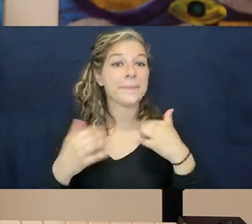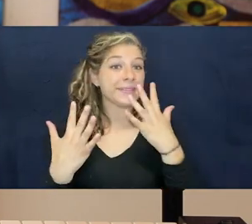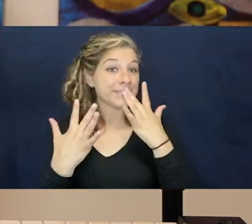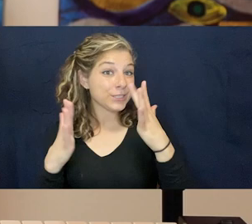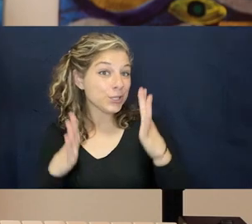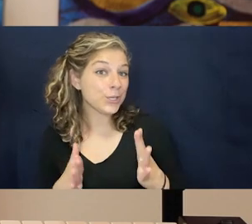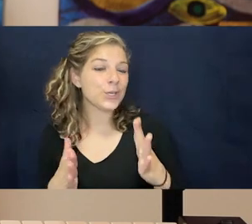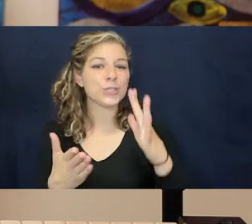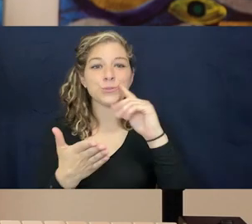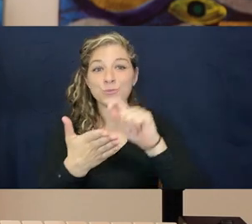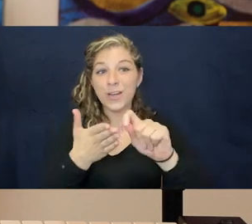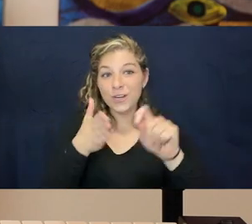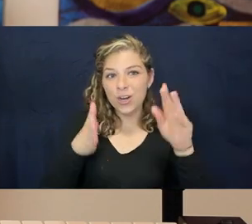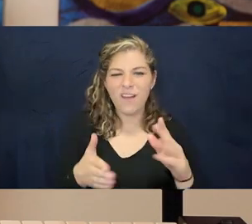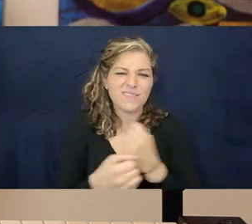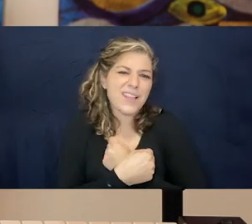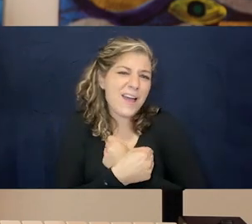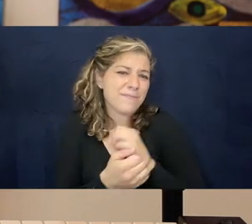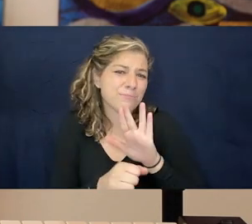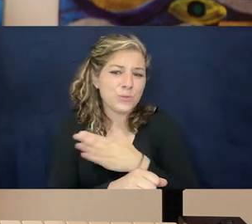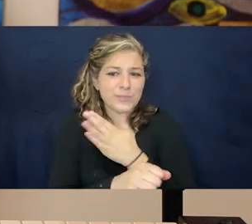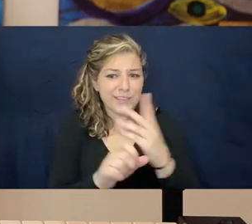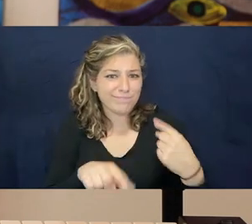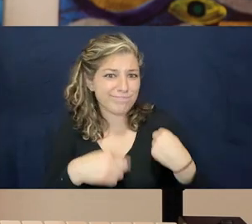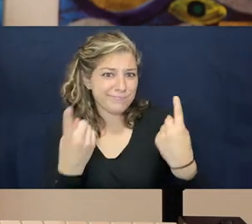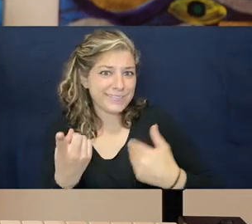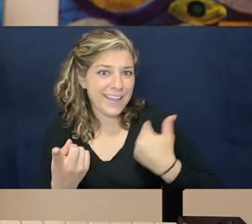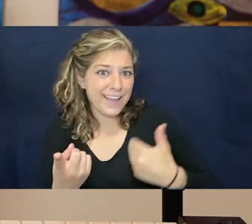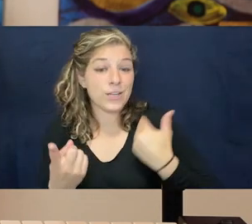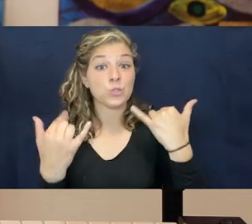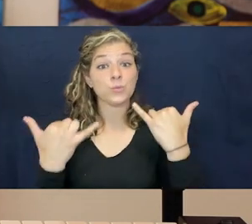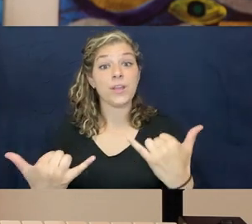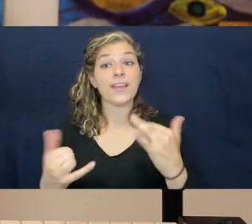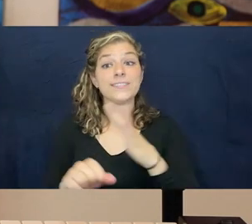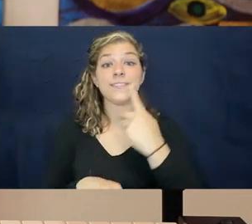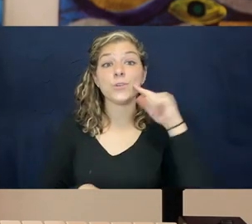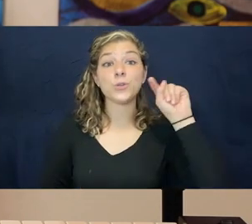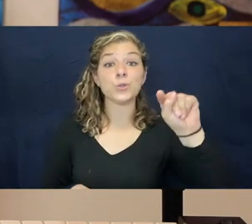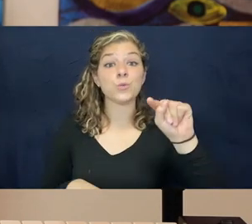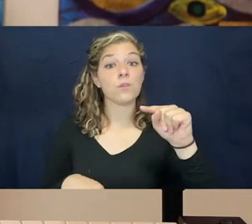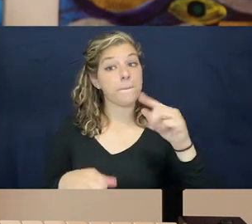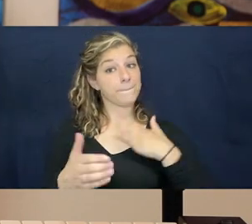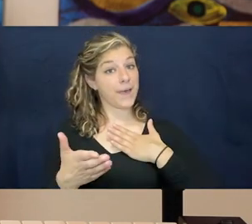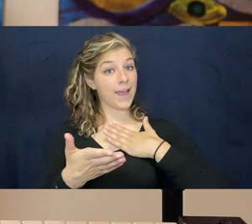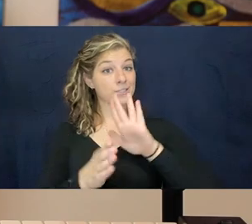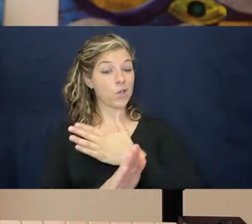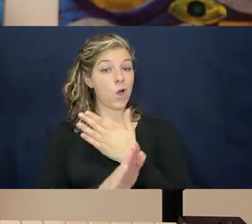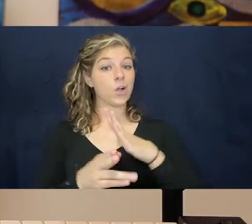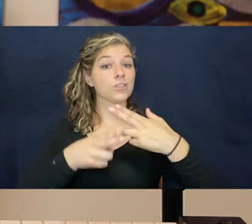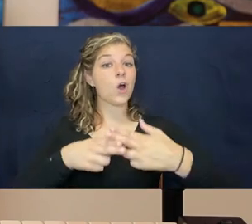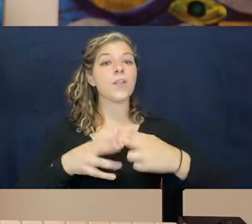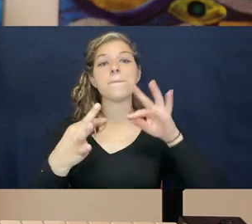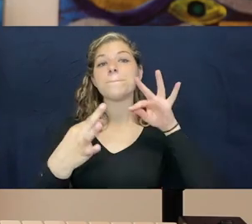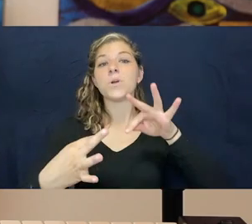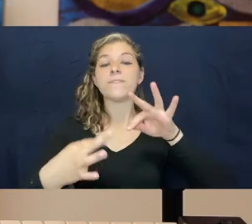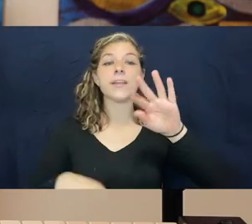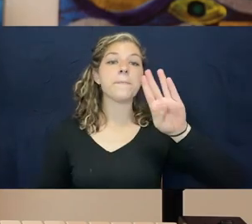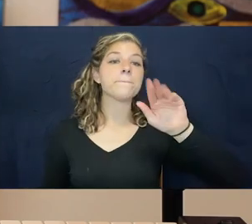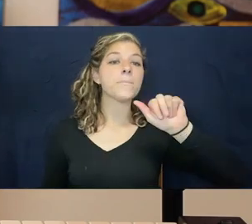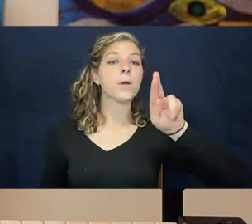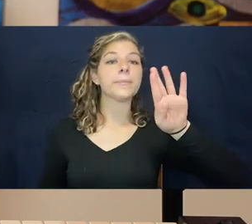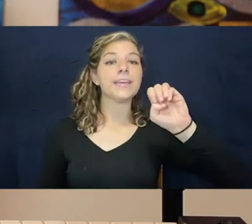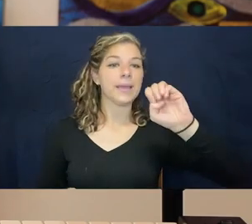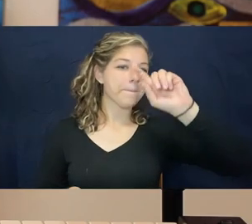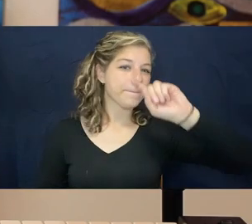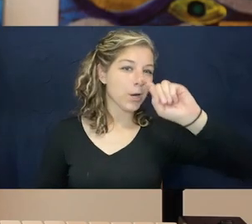heels. I'm a singer and songwriter, and I've always loved music ever since I was little. And today I'm going to be singing for you guys a song that I wrote called